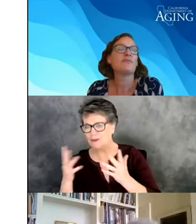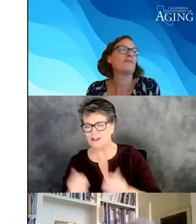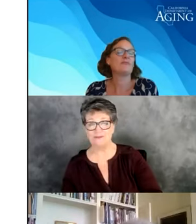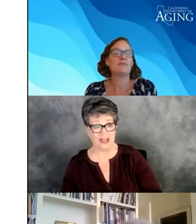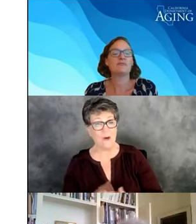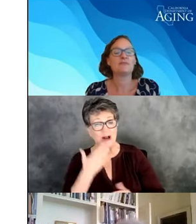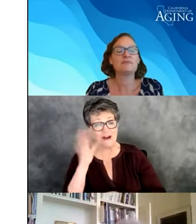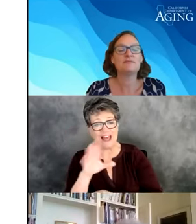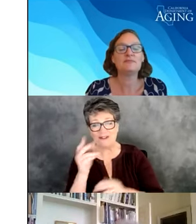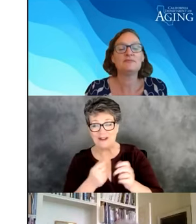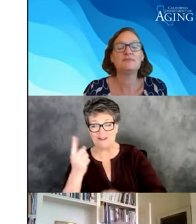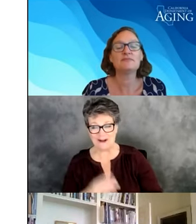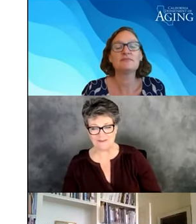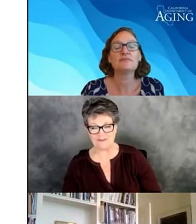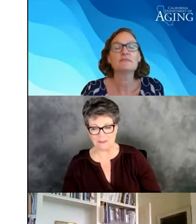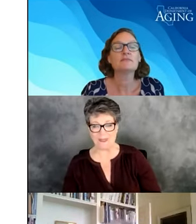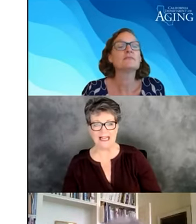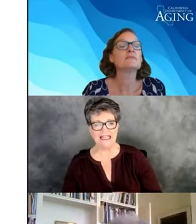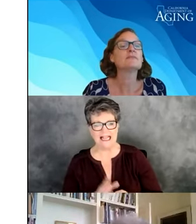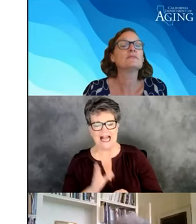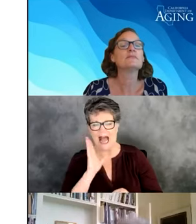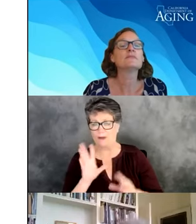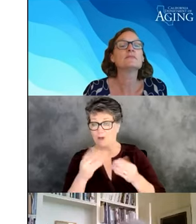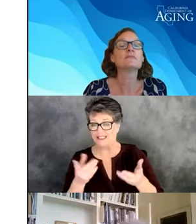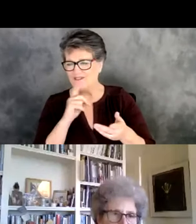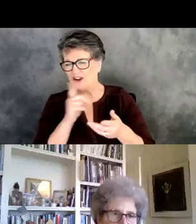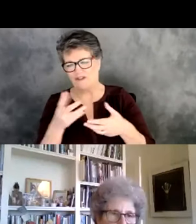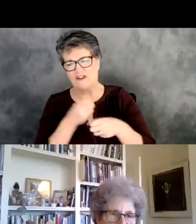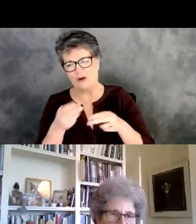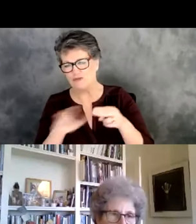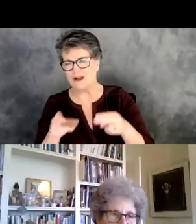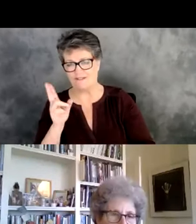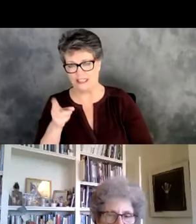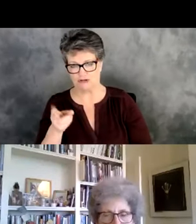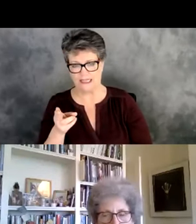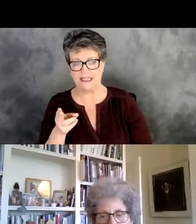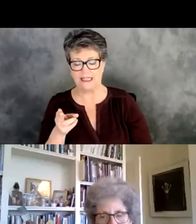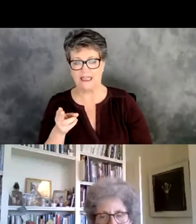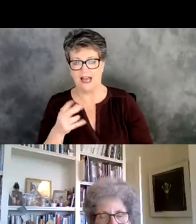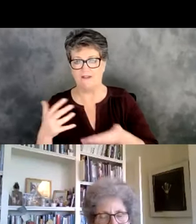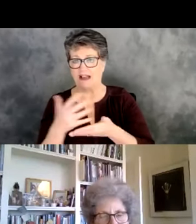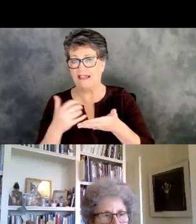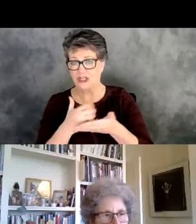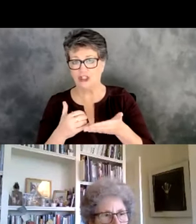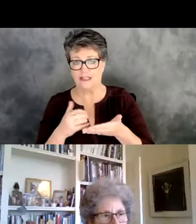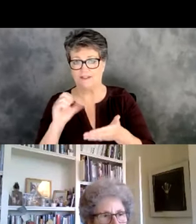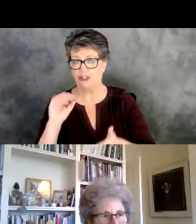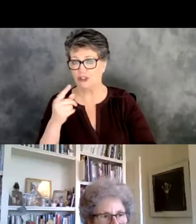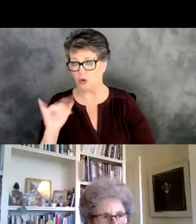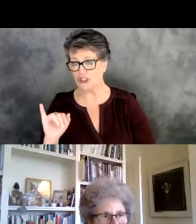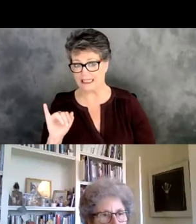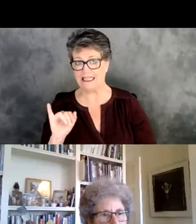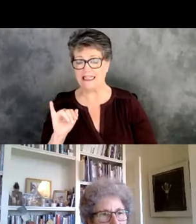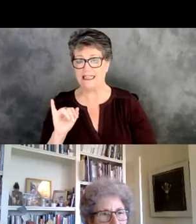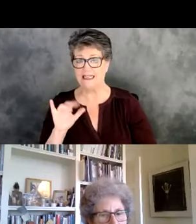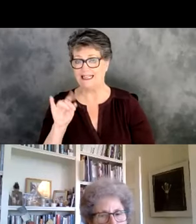good afternoon, everyone. I'm going to present a very, very brief history of the collection of sexual orientation and gender identity